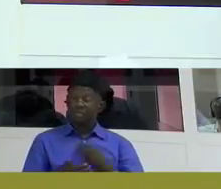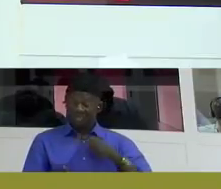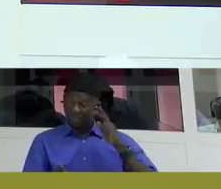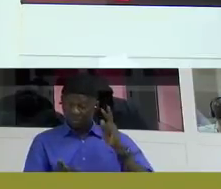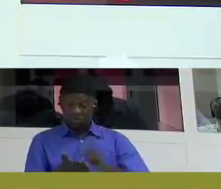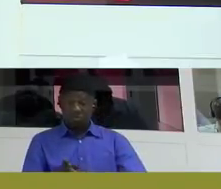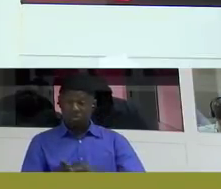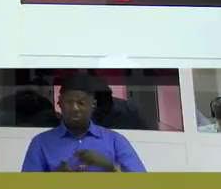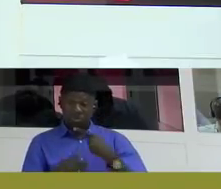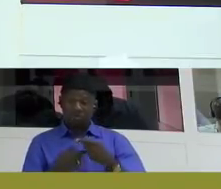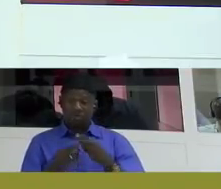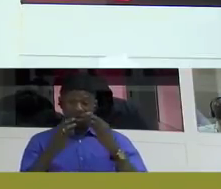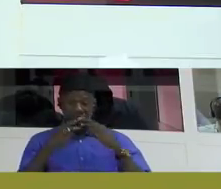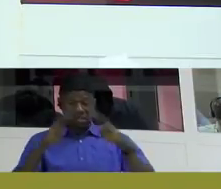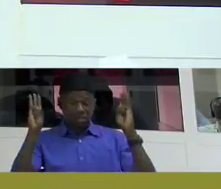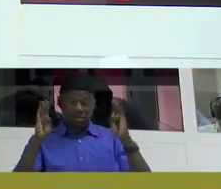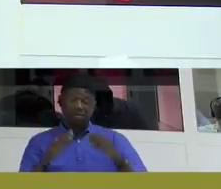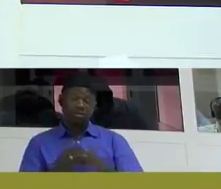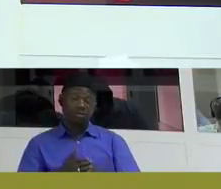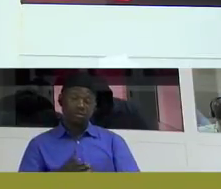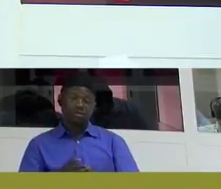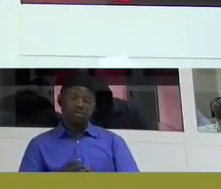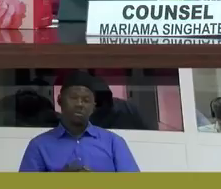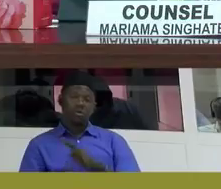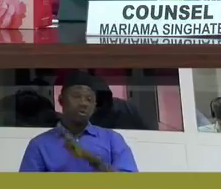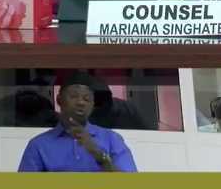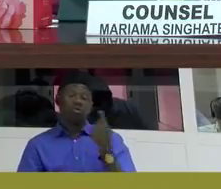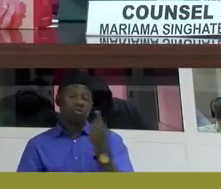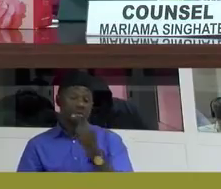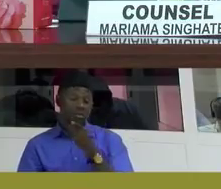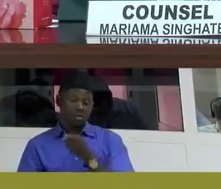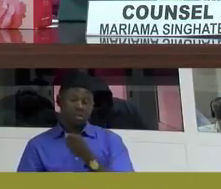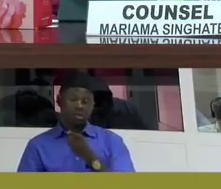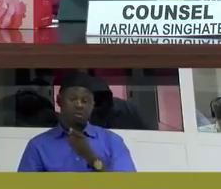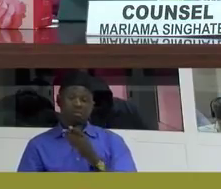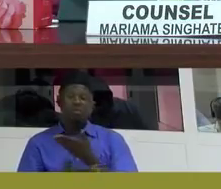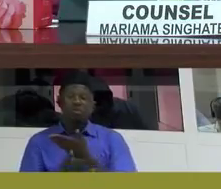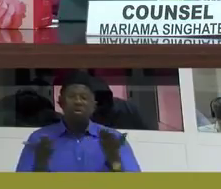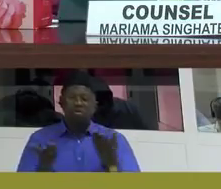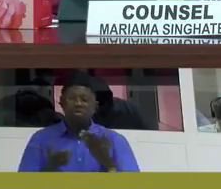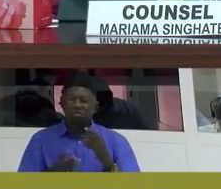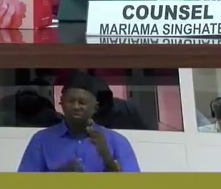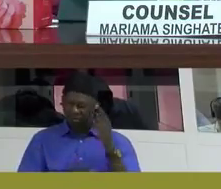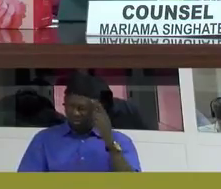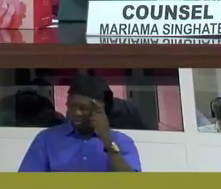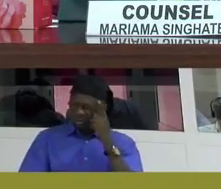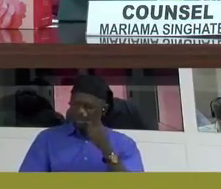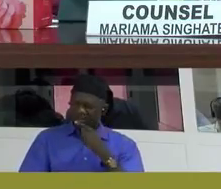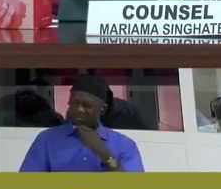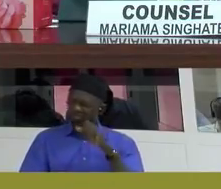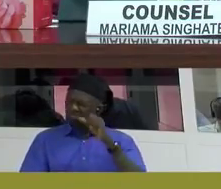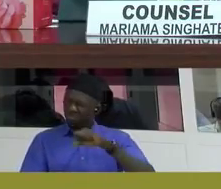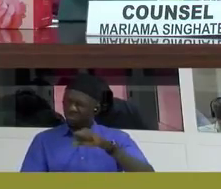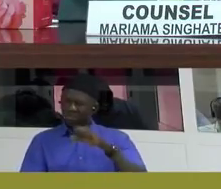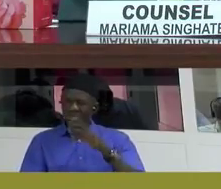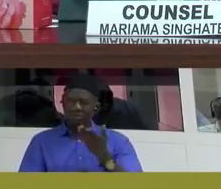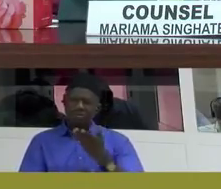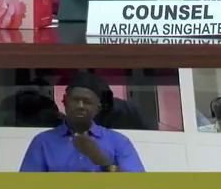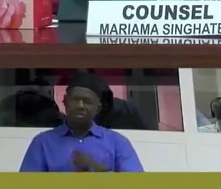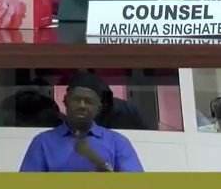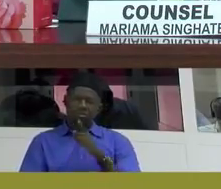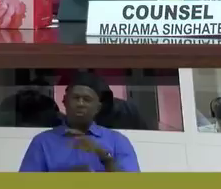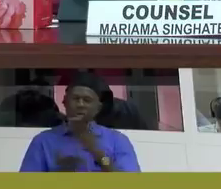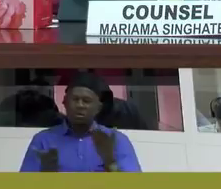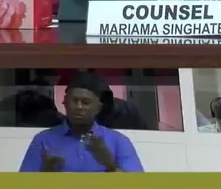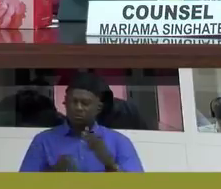declaration. Not only that, but why do you find it offensive? Why do you find that